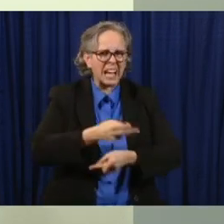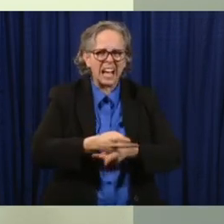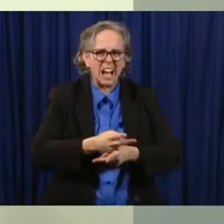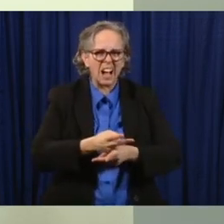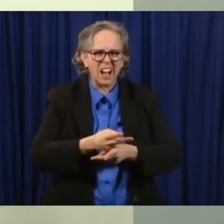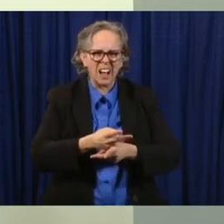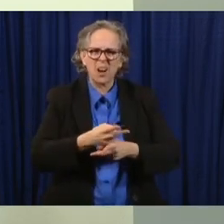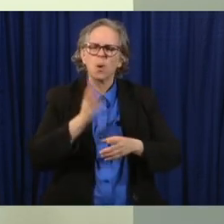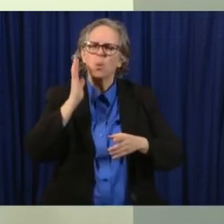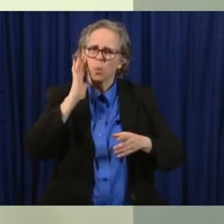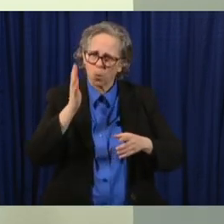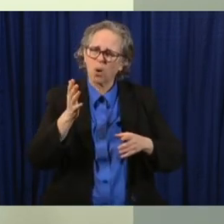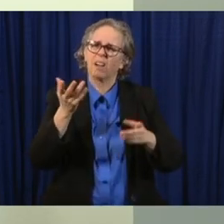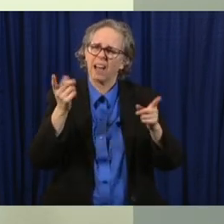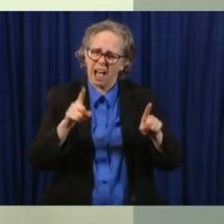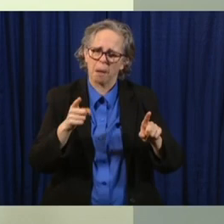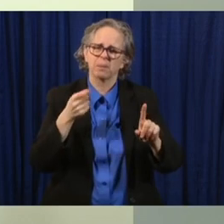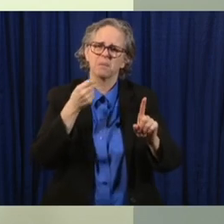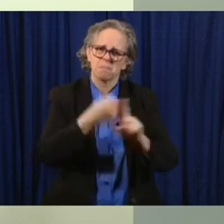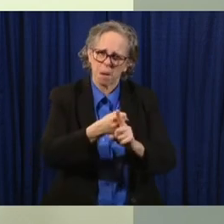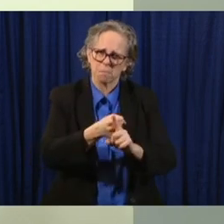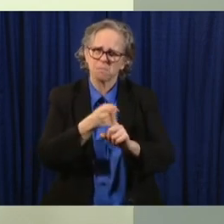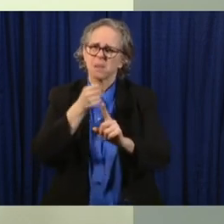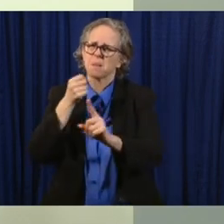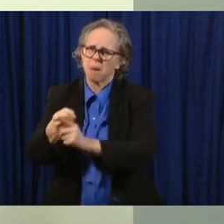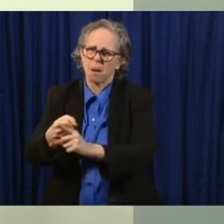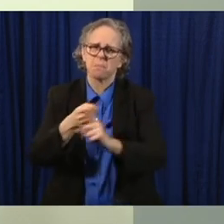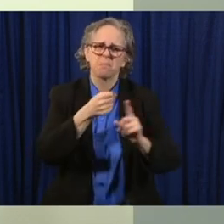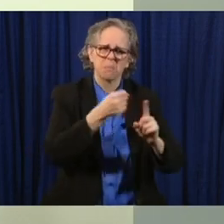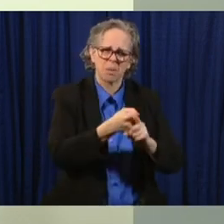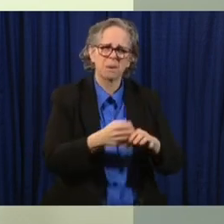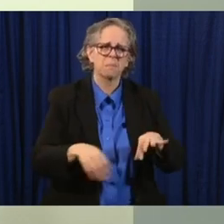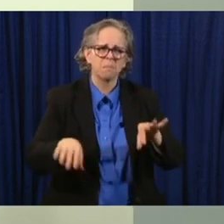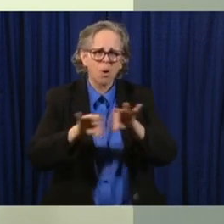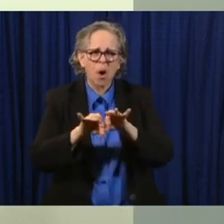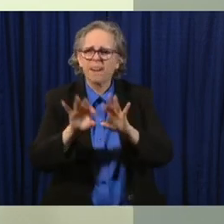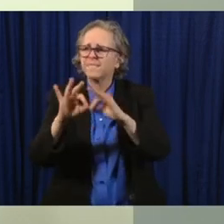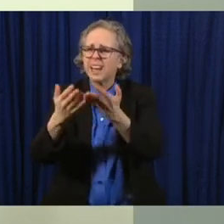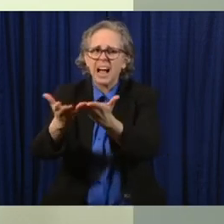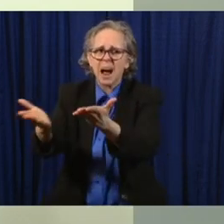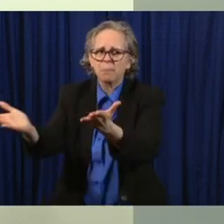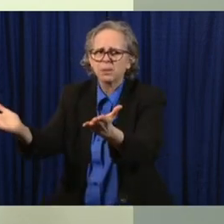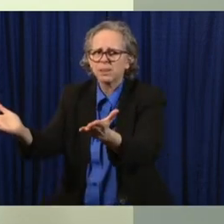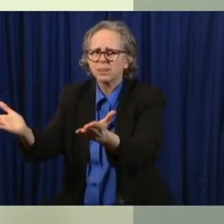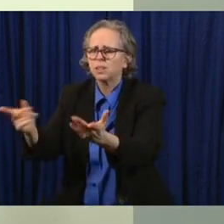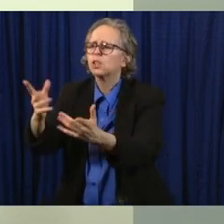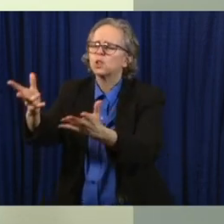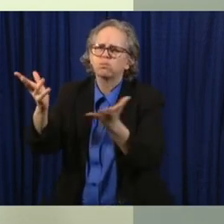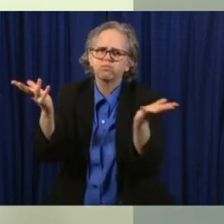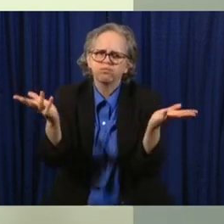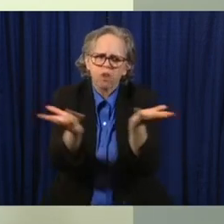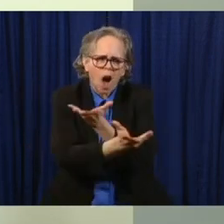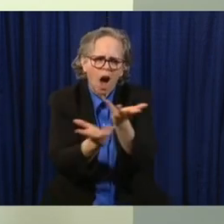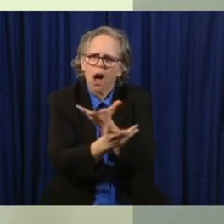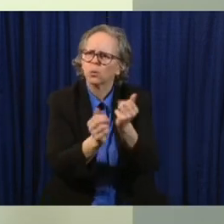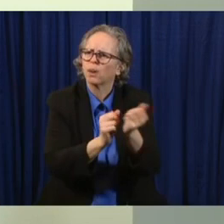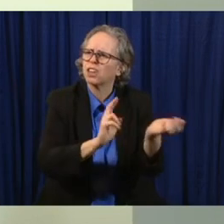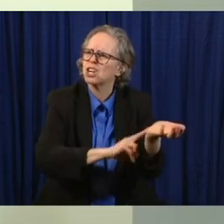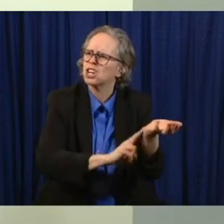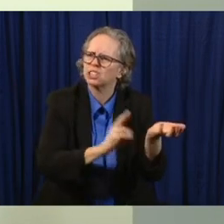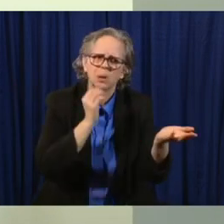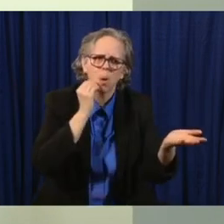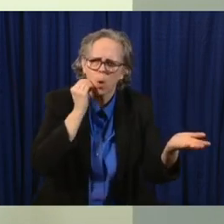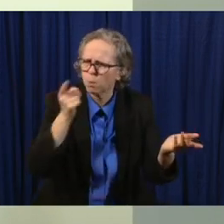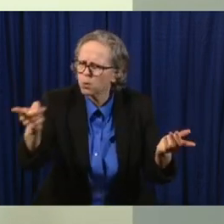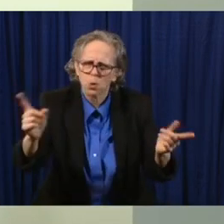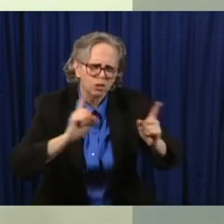families to keep that dialogue open. What is not acceptable is for folks to be left unawares. And